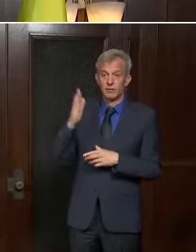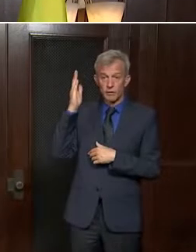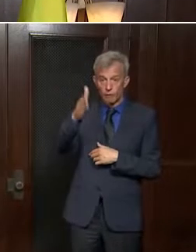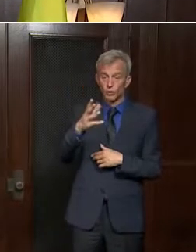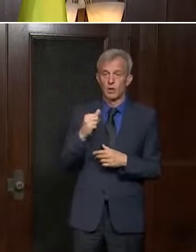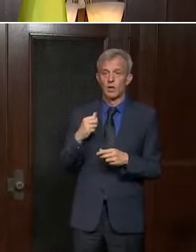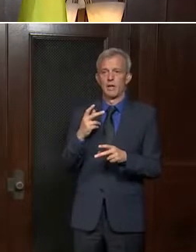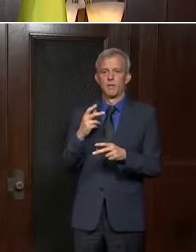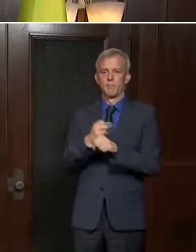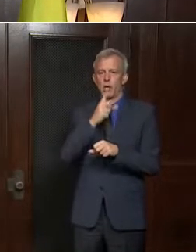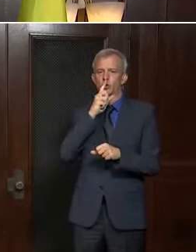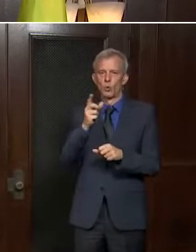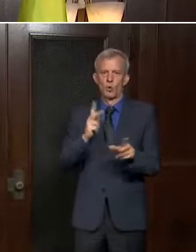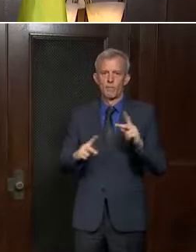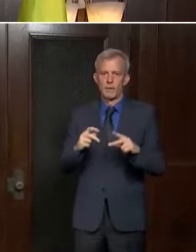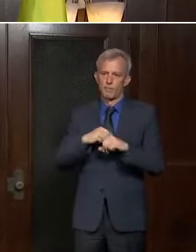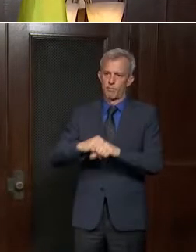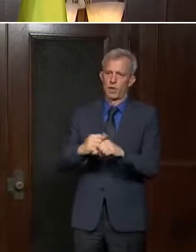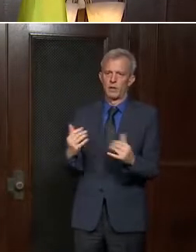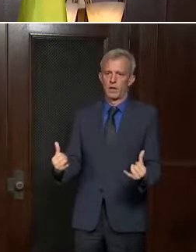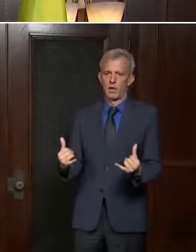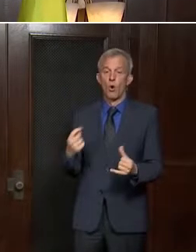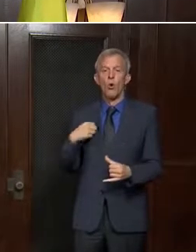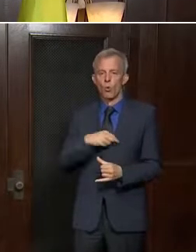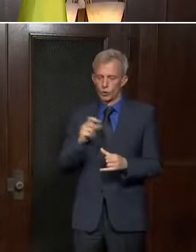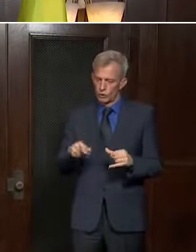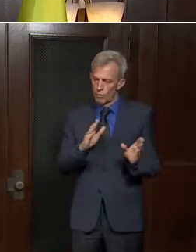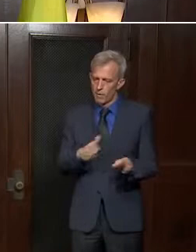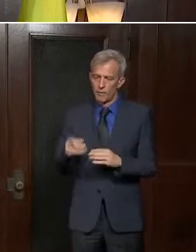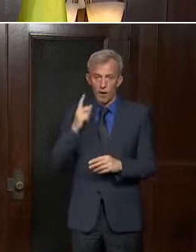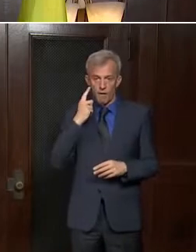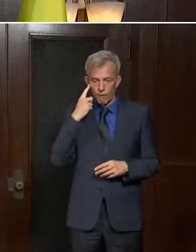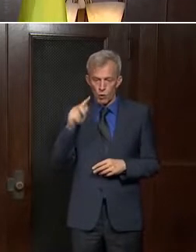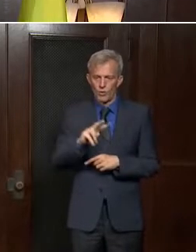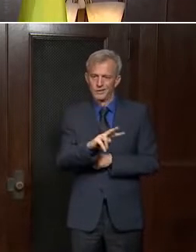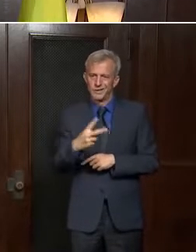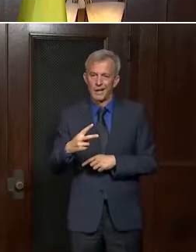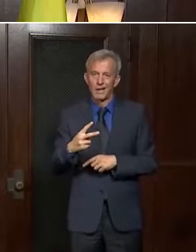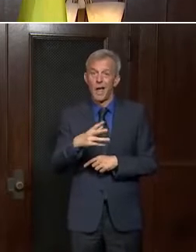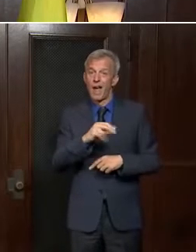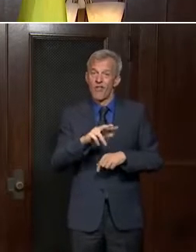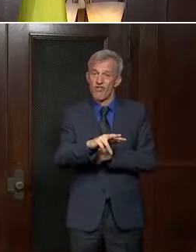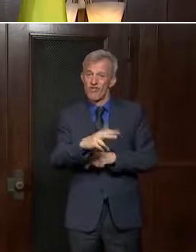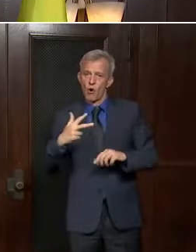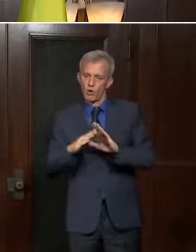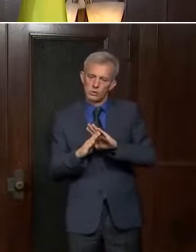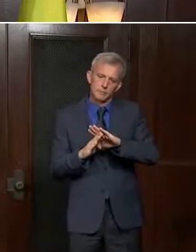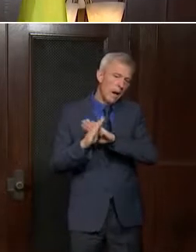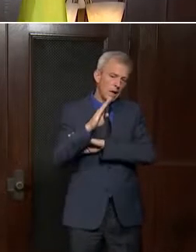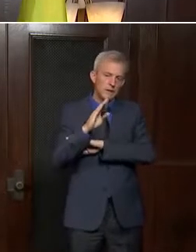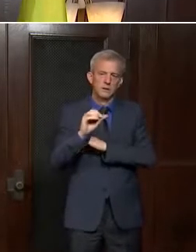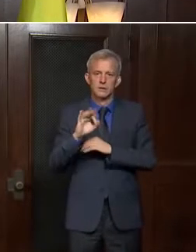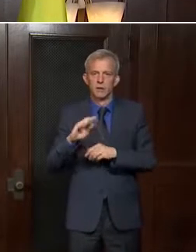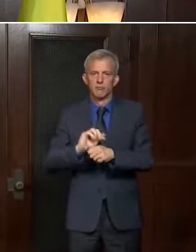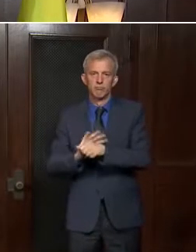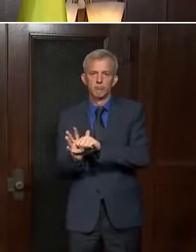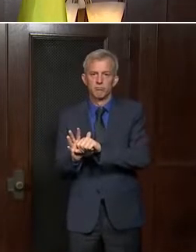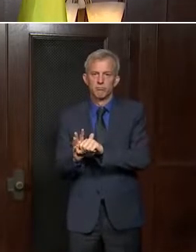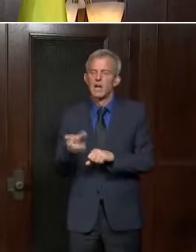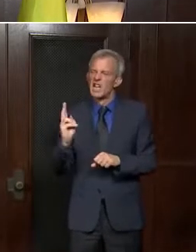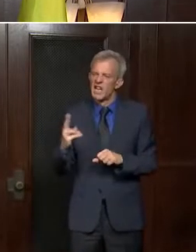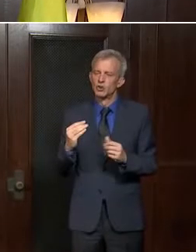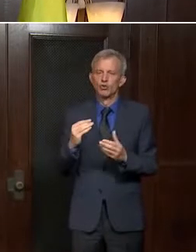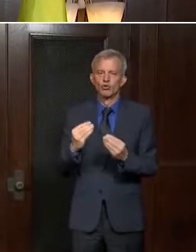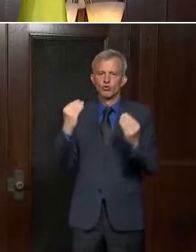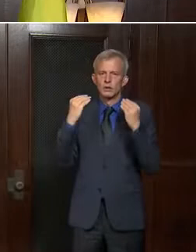and even third spike of COVID-19. History teaches that. We should all be prepared, even as we come out, that we will probably have to go